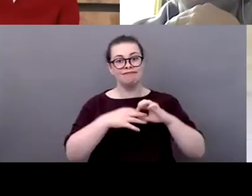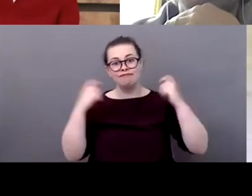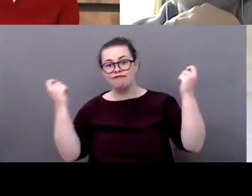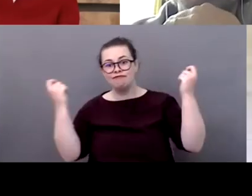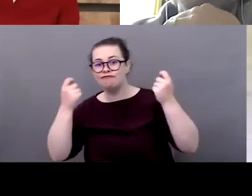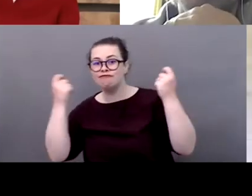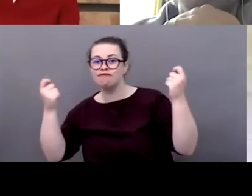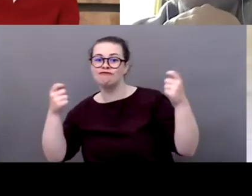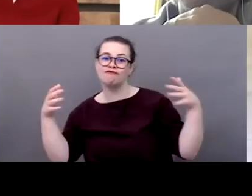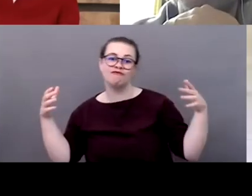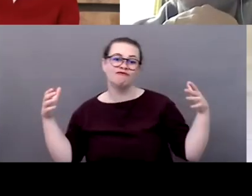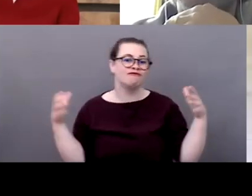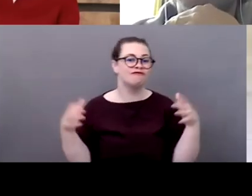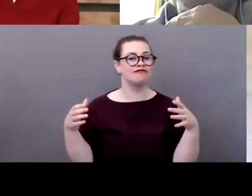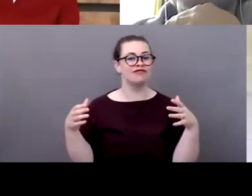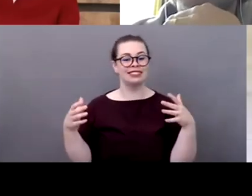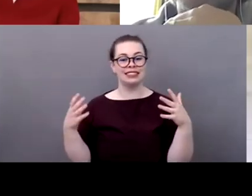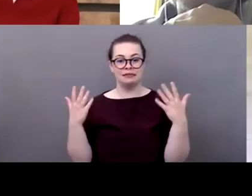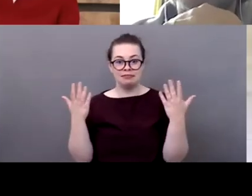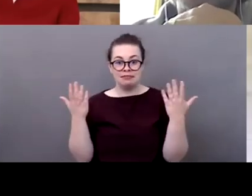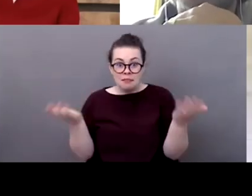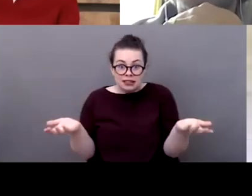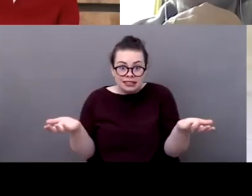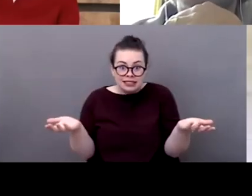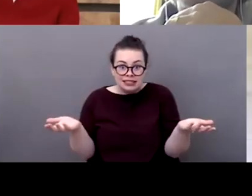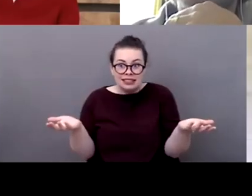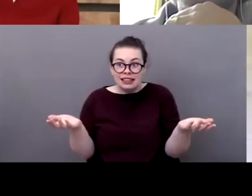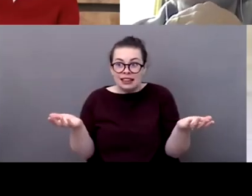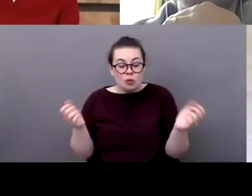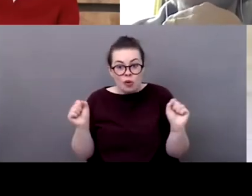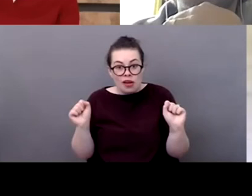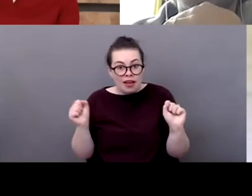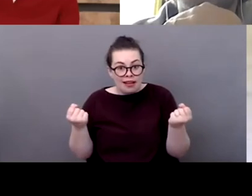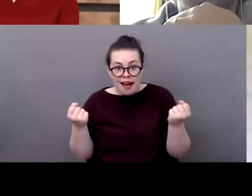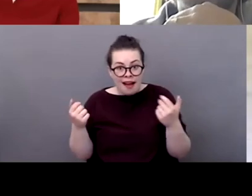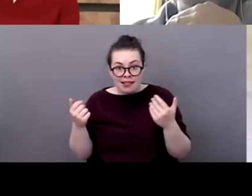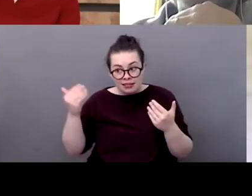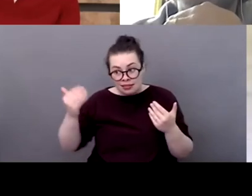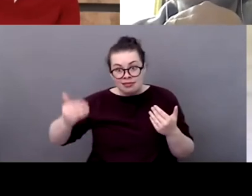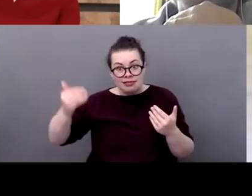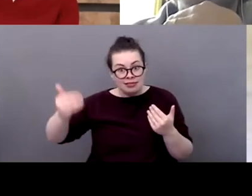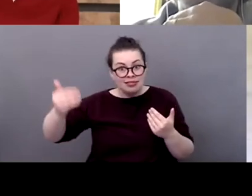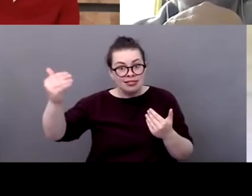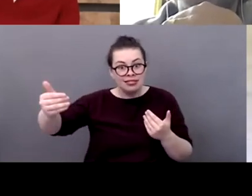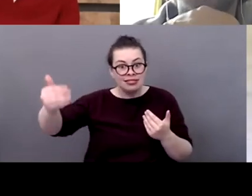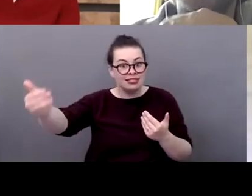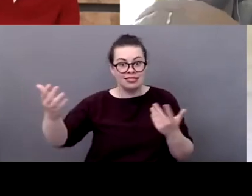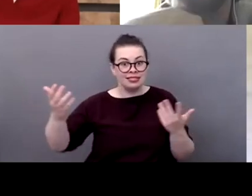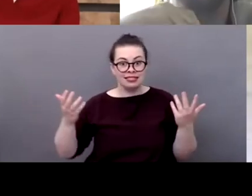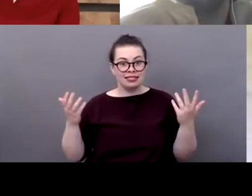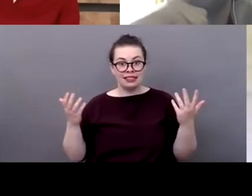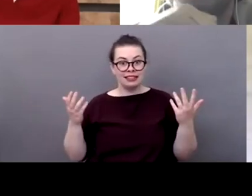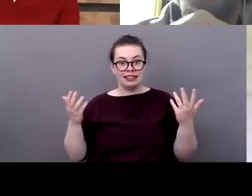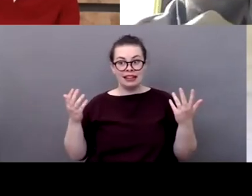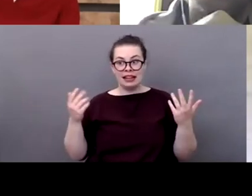aura pas de spectateurs étrangers à Tokyo. Donc, c'est bon pour la pollution peut-être, mais c'est très mauvais en termes